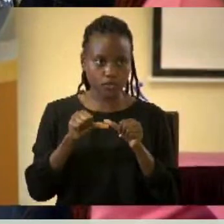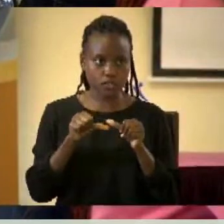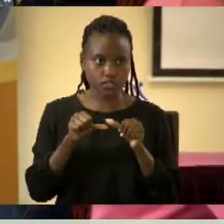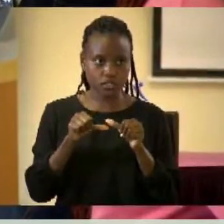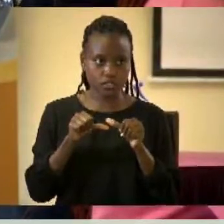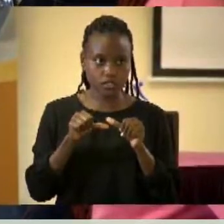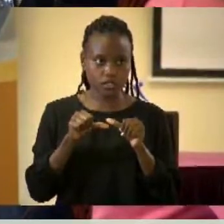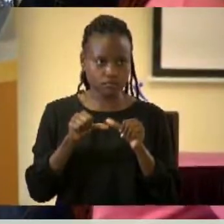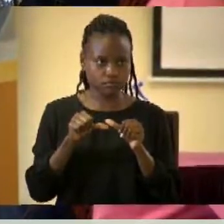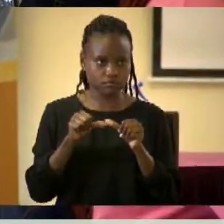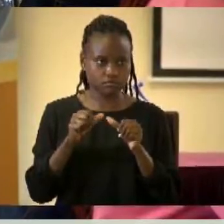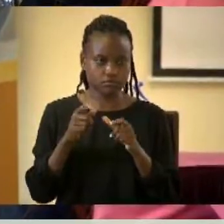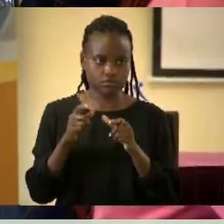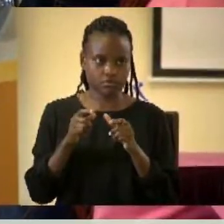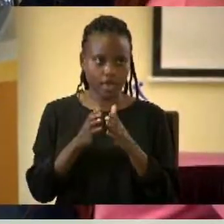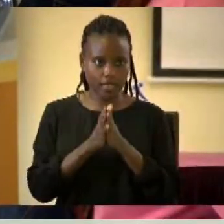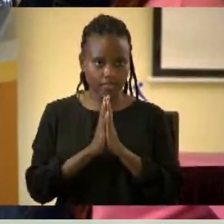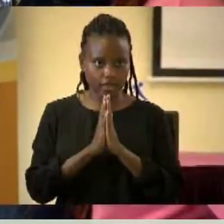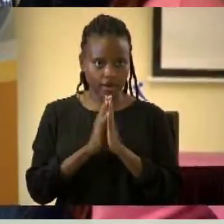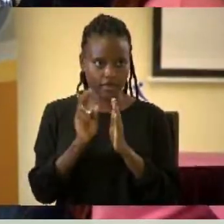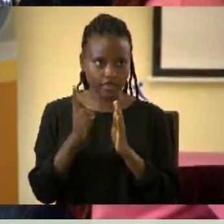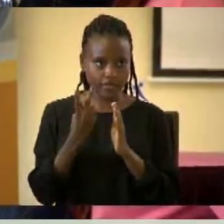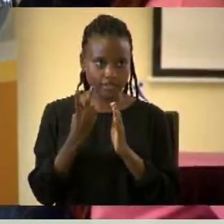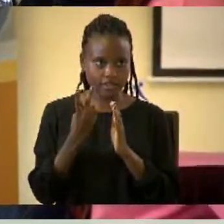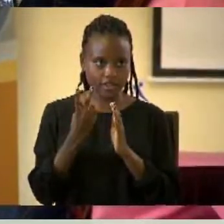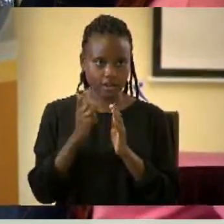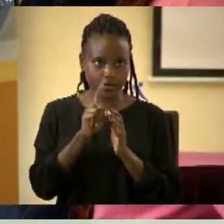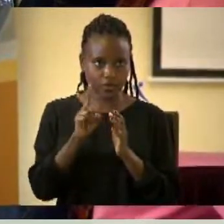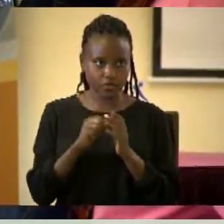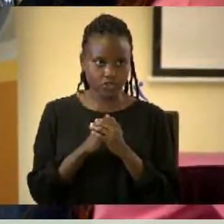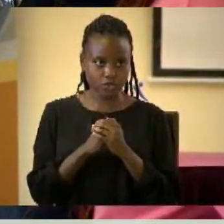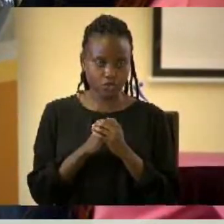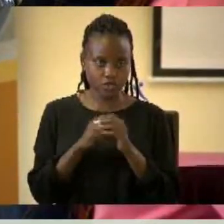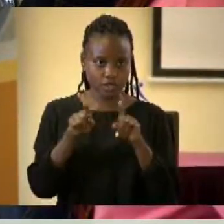and then secondly, in the same tone,